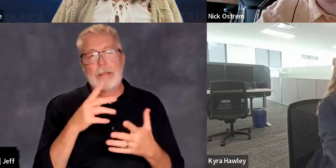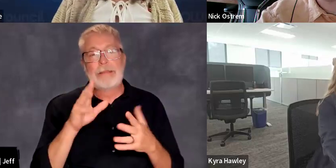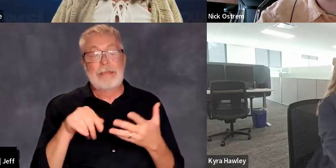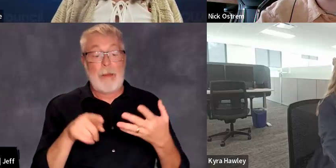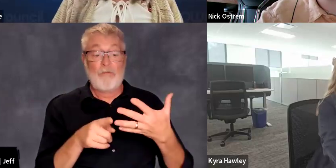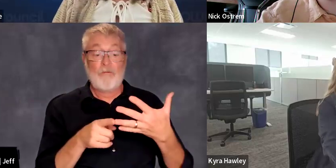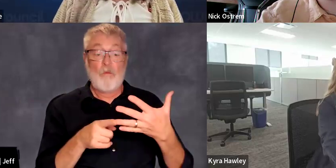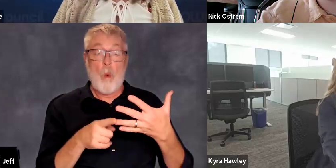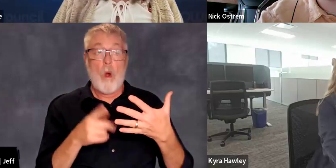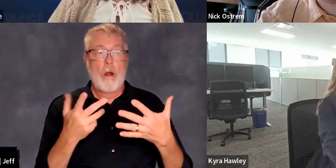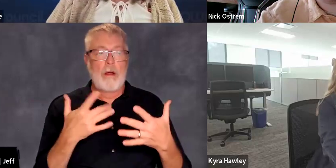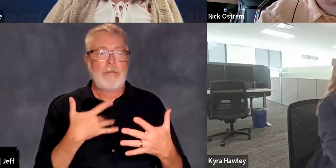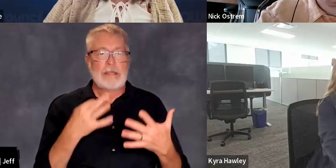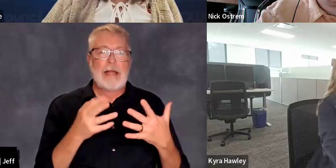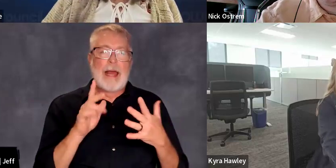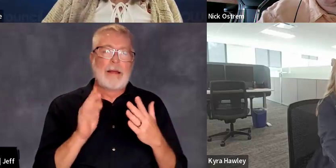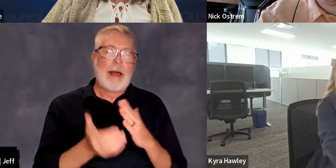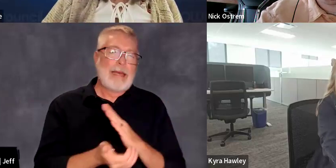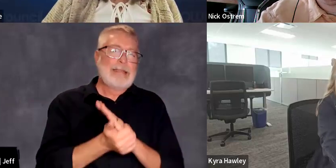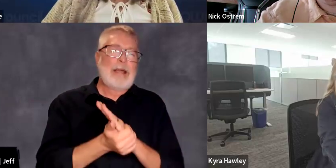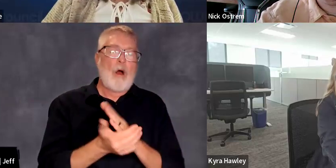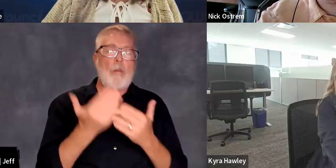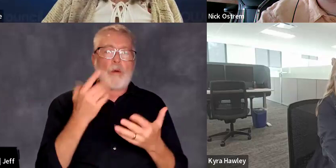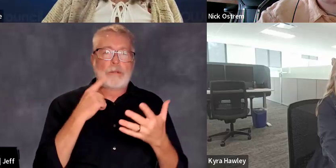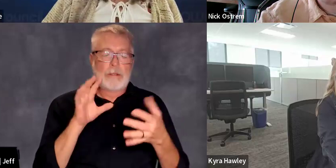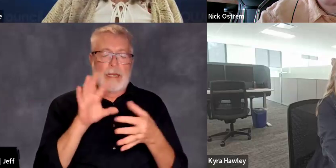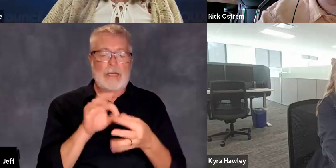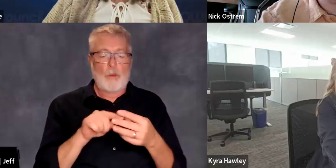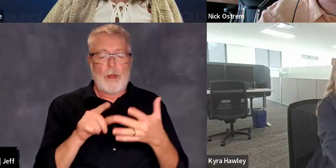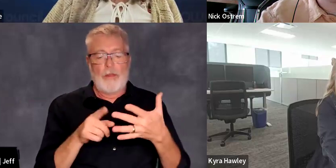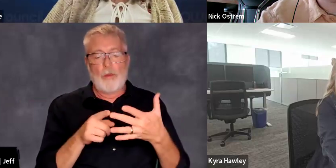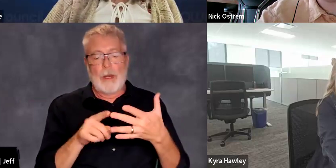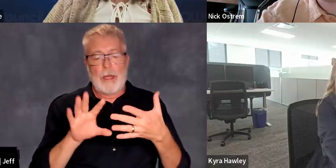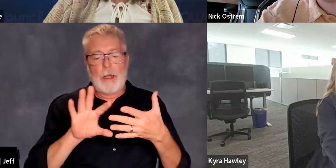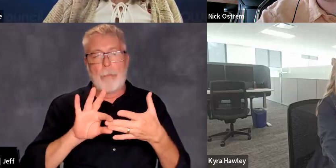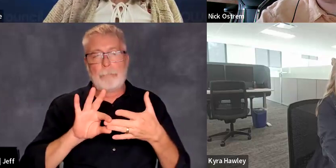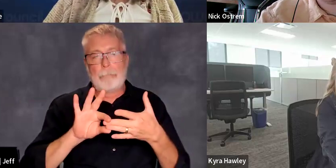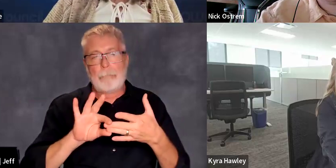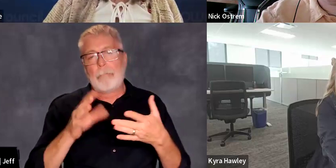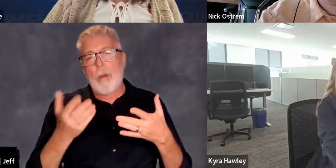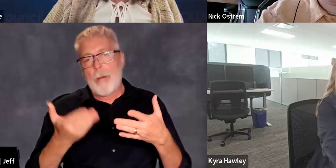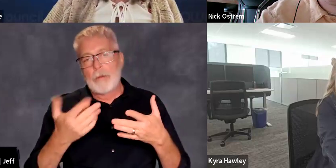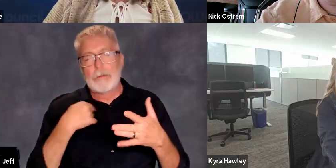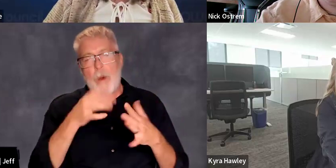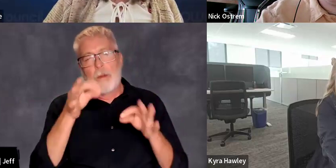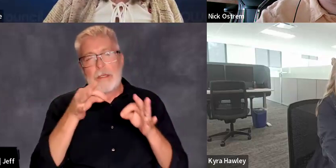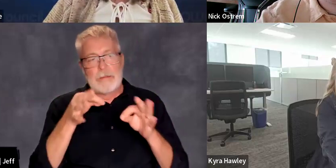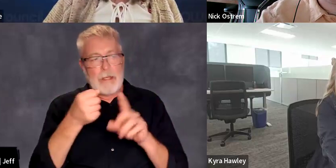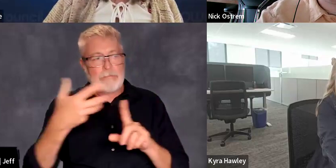especially almost feels like an addendum to step 3. Um, so we'll go into that a little bit